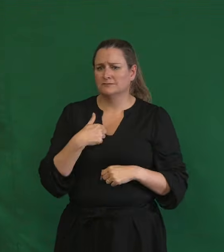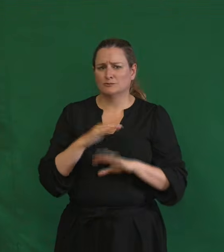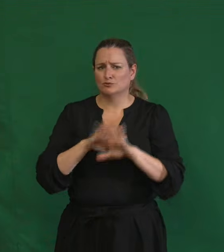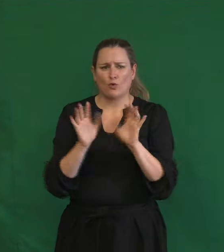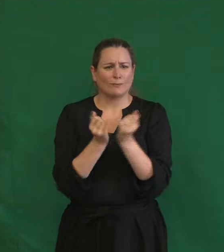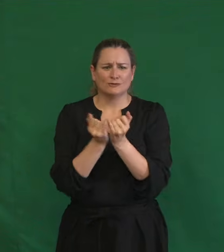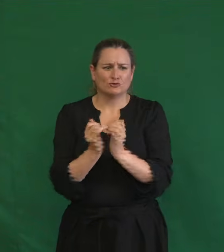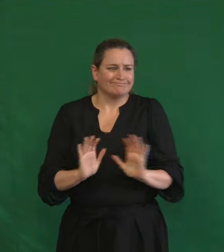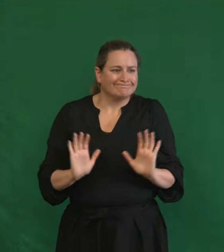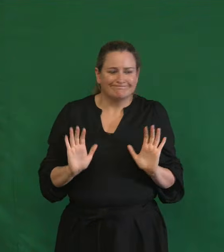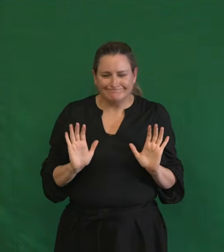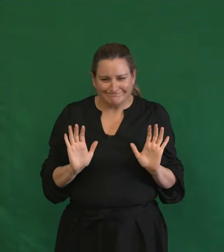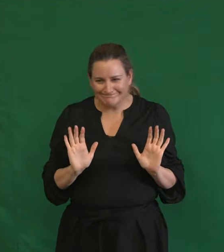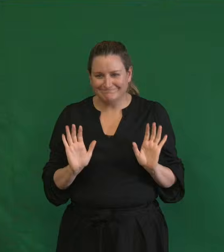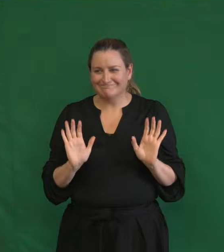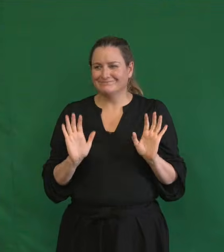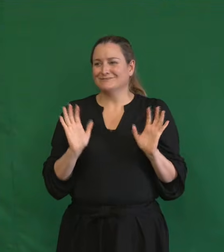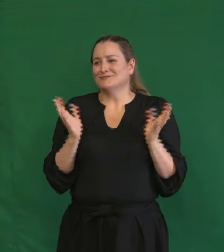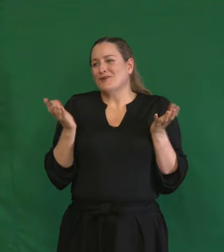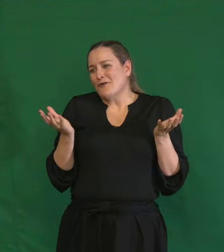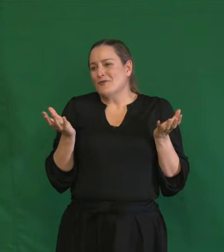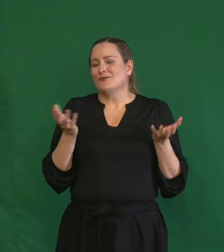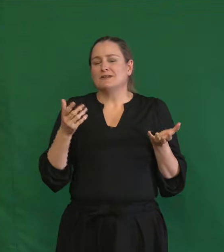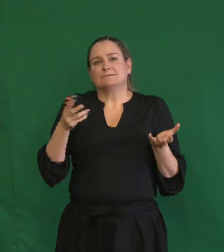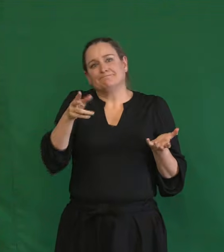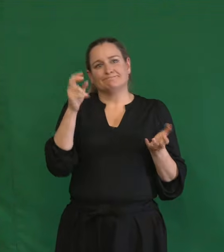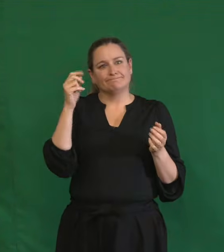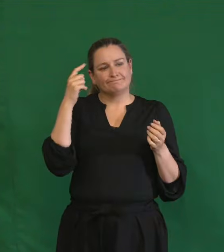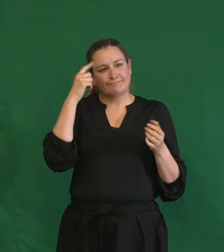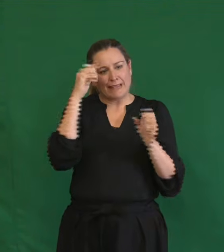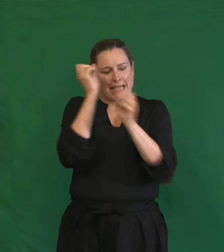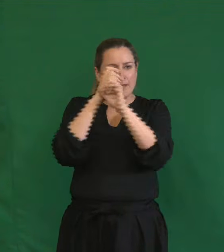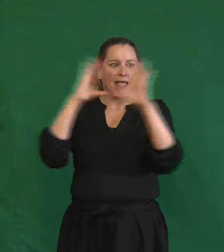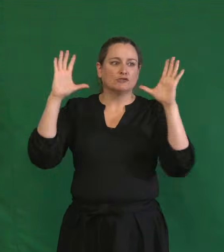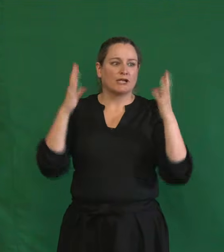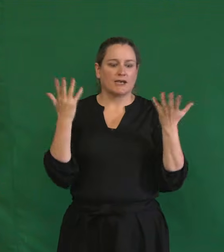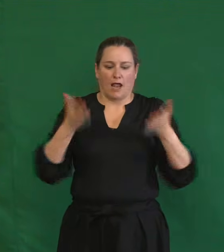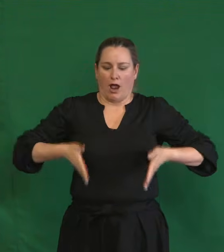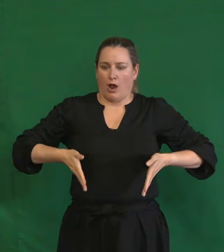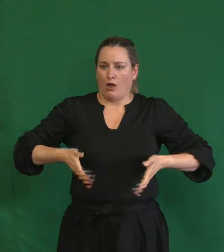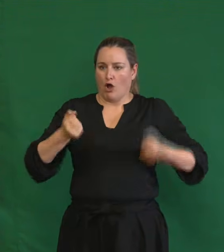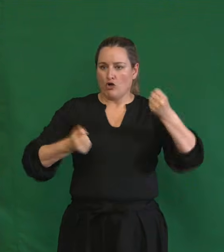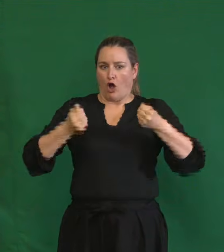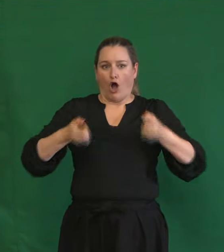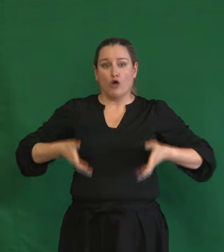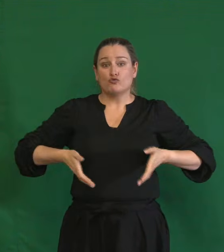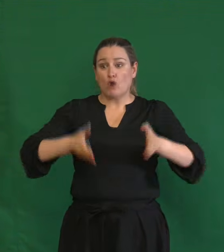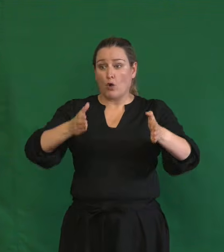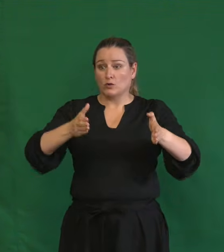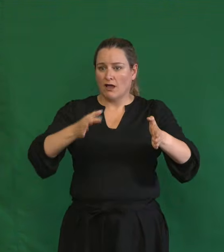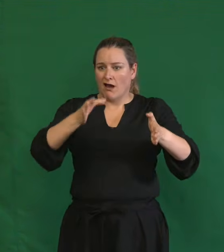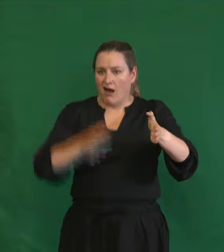you can almost think of us in the same way that you think of roads in the country. Please don't think about the potholes.